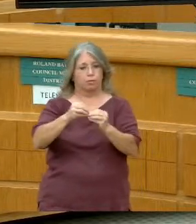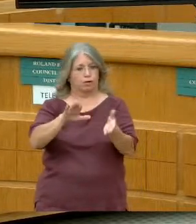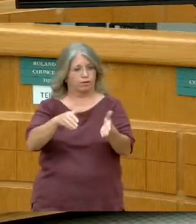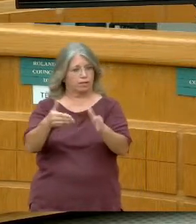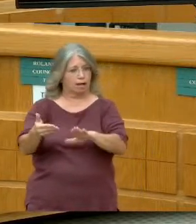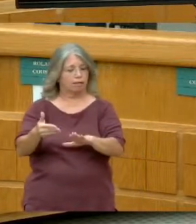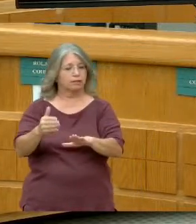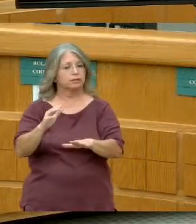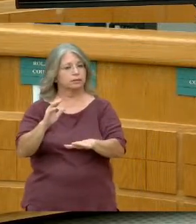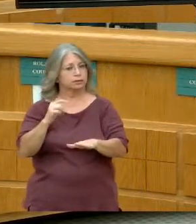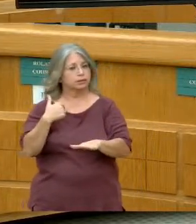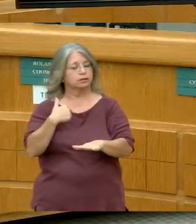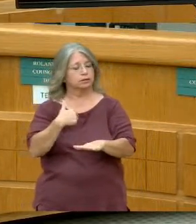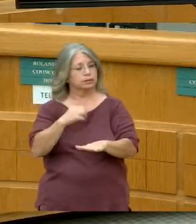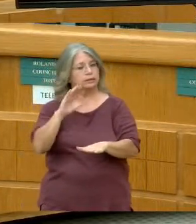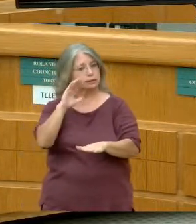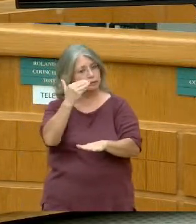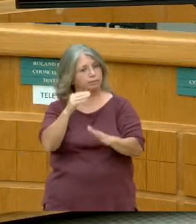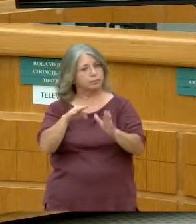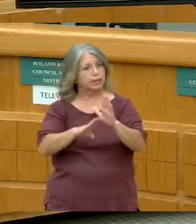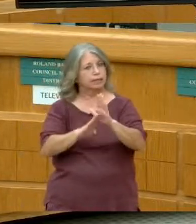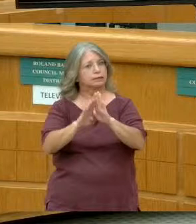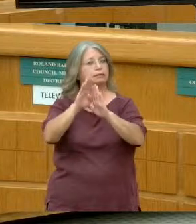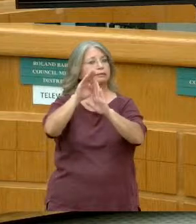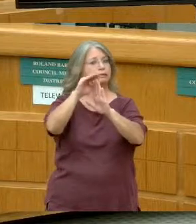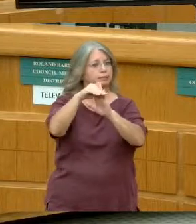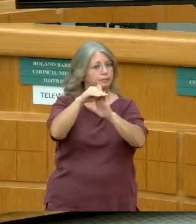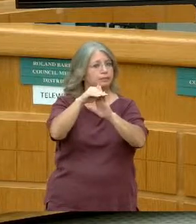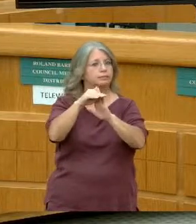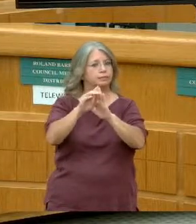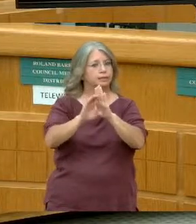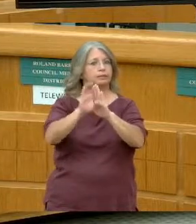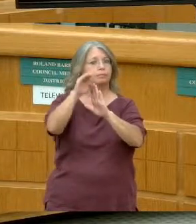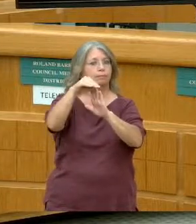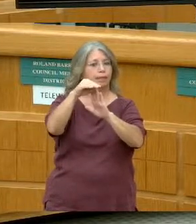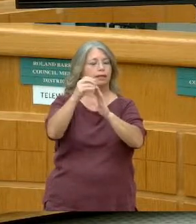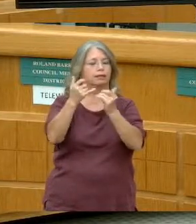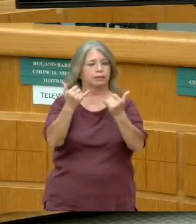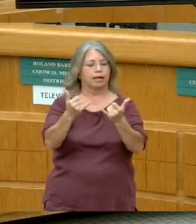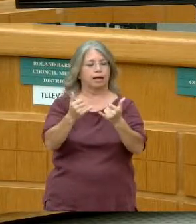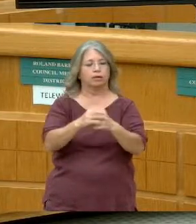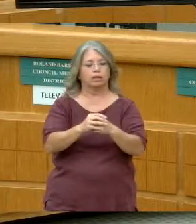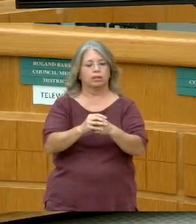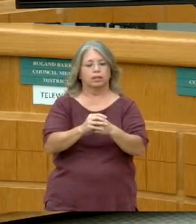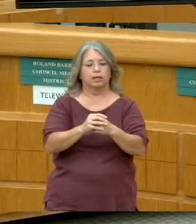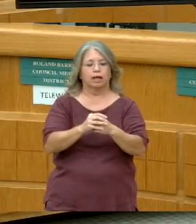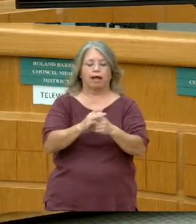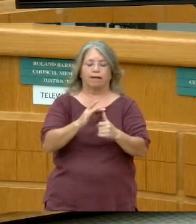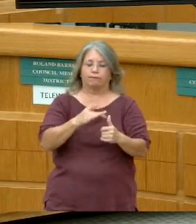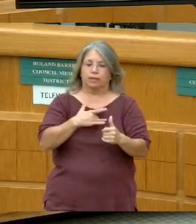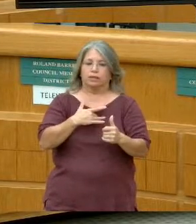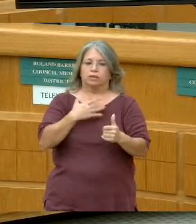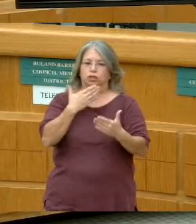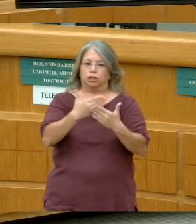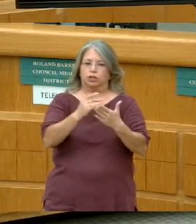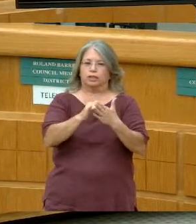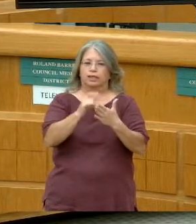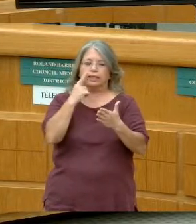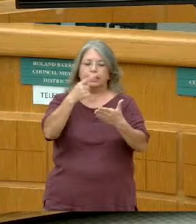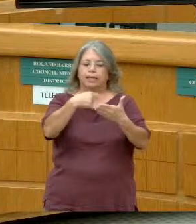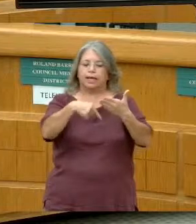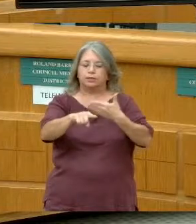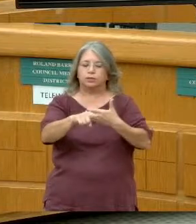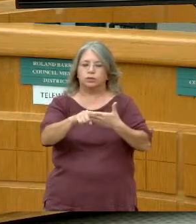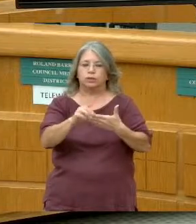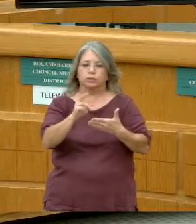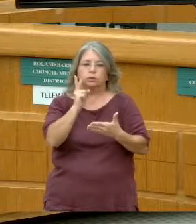now. So I'm optimistic, hopefully optimistic that that is the case, and next week we'll see that coming down and it'll be real